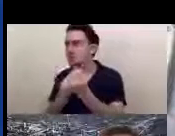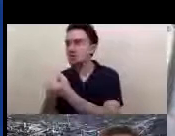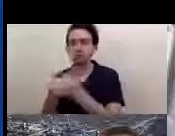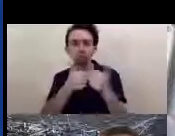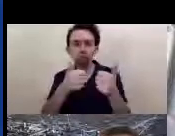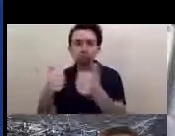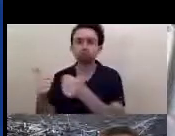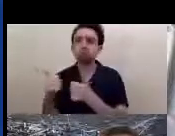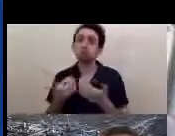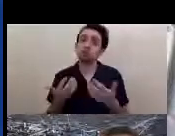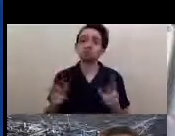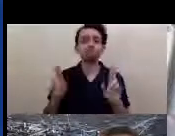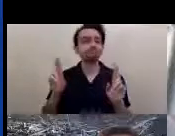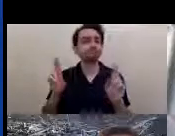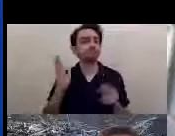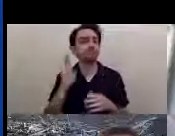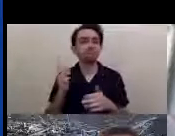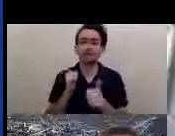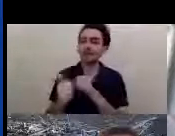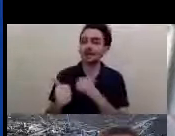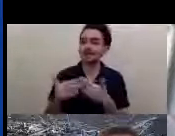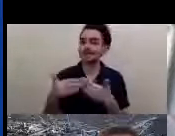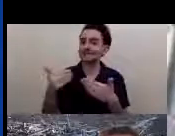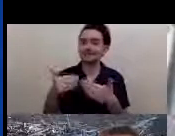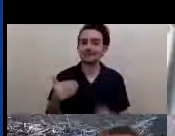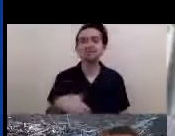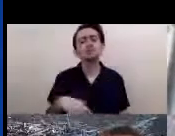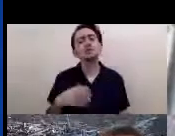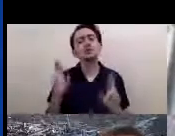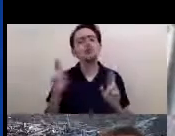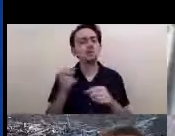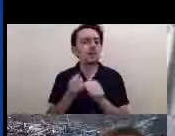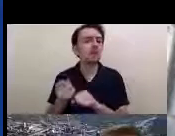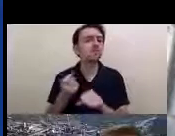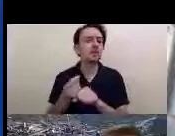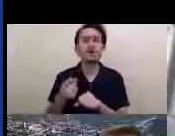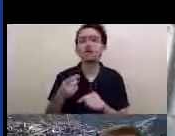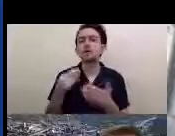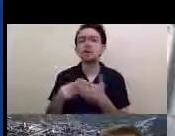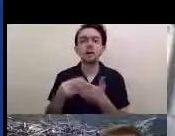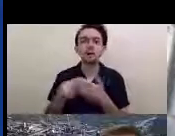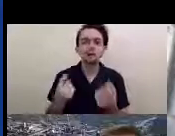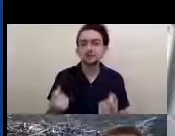project. Again, the Arts Equity Fund would be replenished each year. And, and the kind of, we think that a fair estimate,